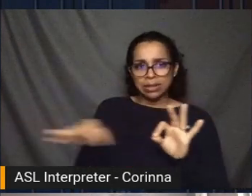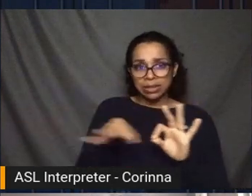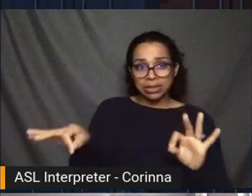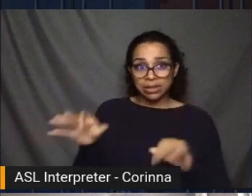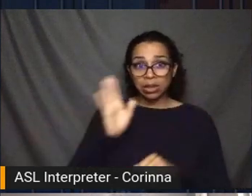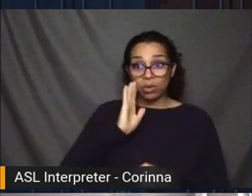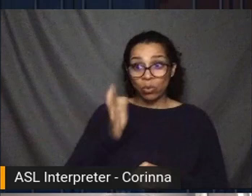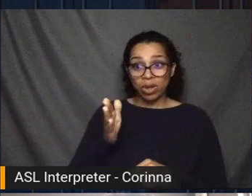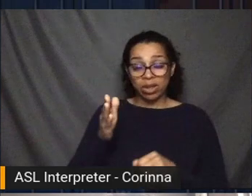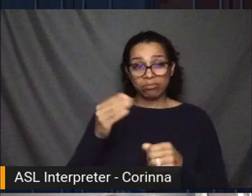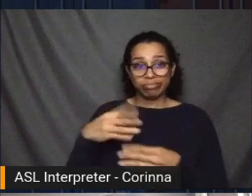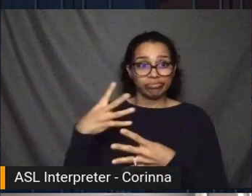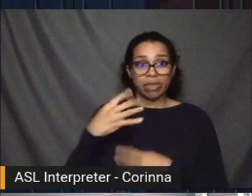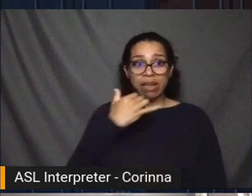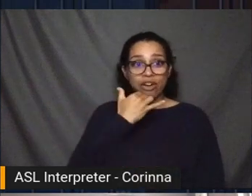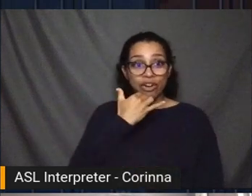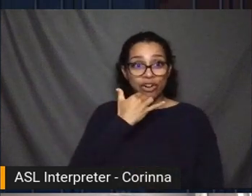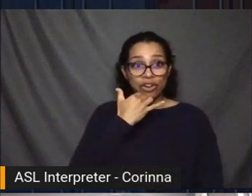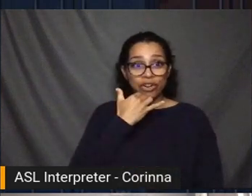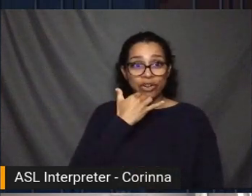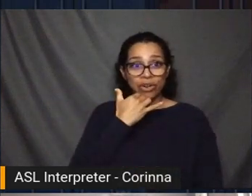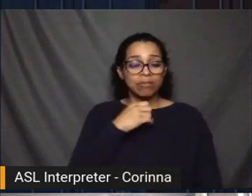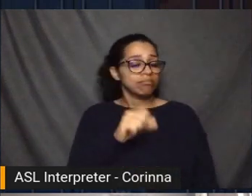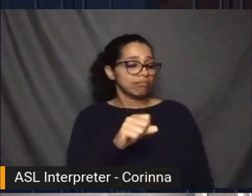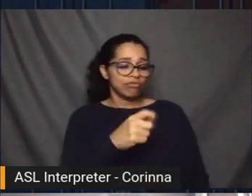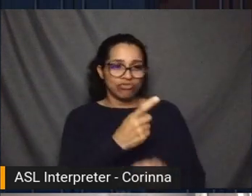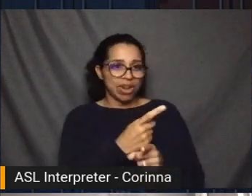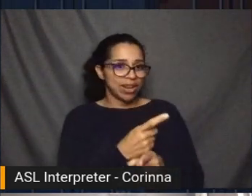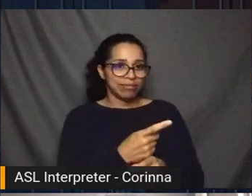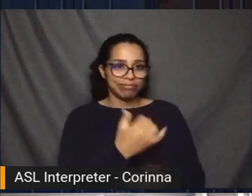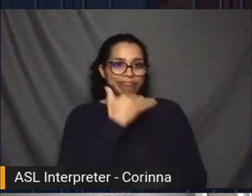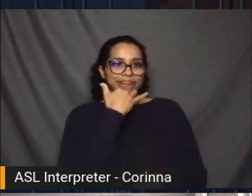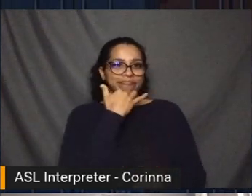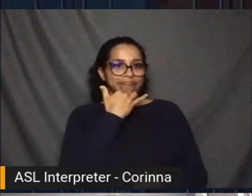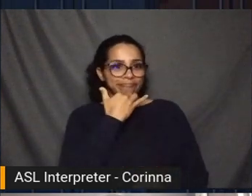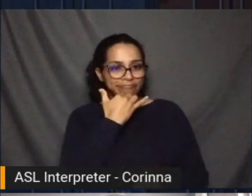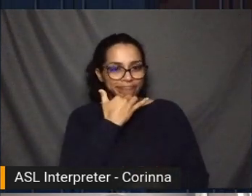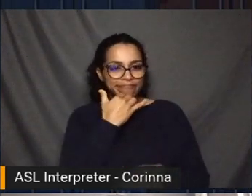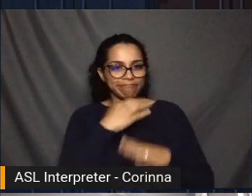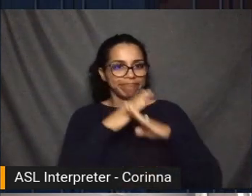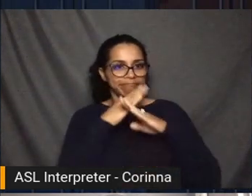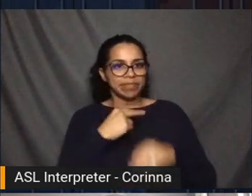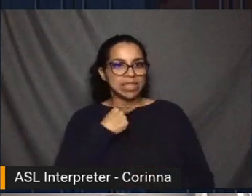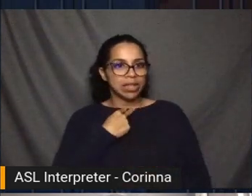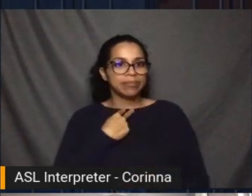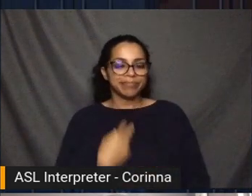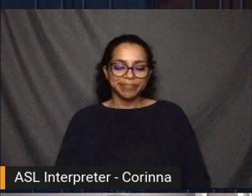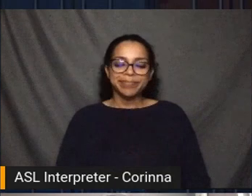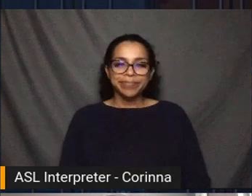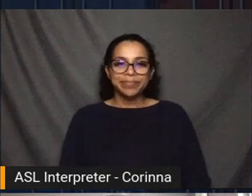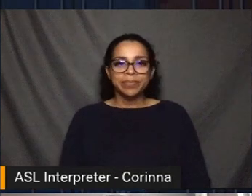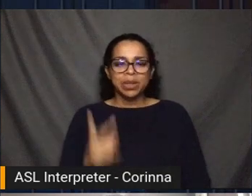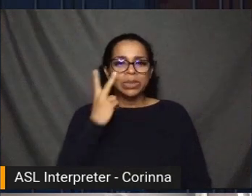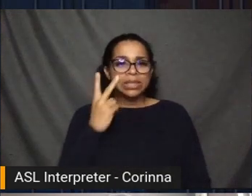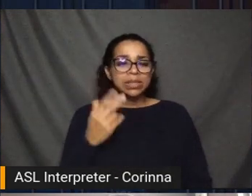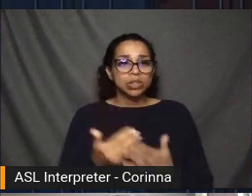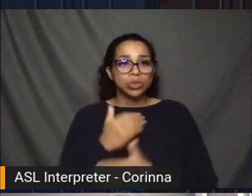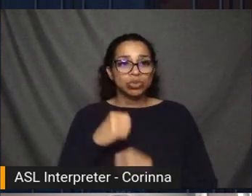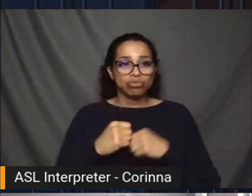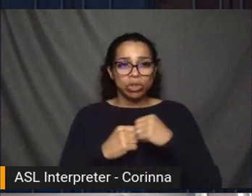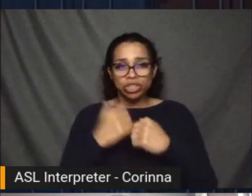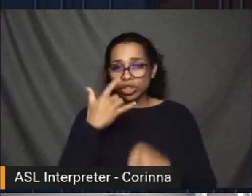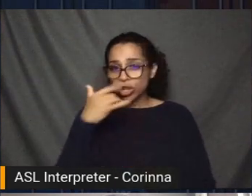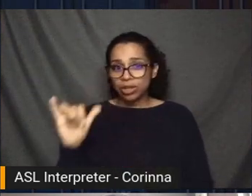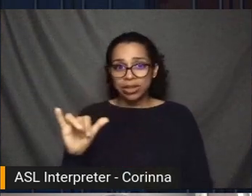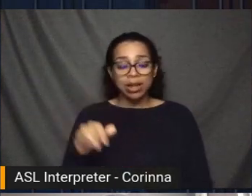error when we are compiling it? Yeah, you would not be able to compile it. Okay. So let's see how this new structure now looks like. So we can see that instead